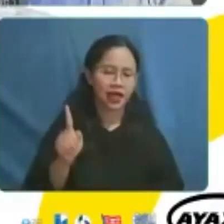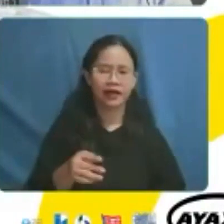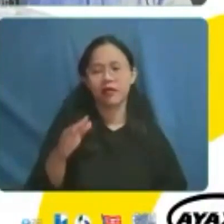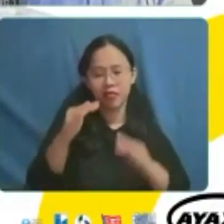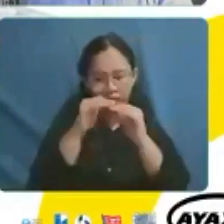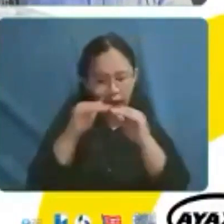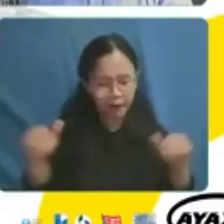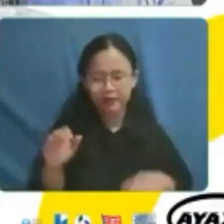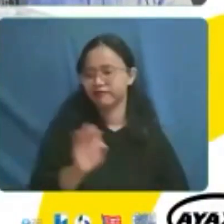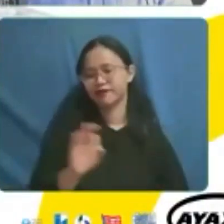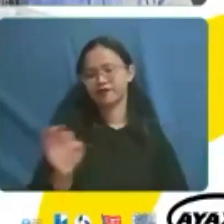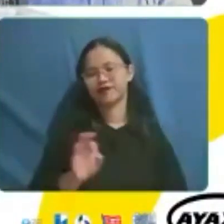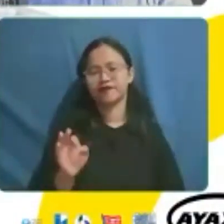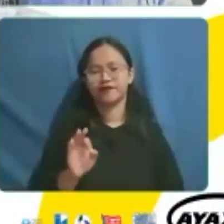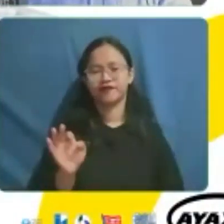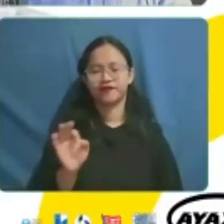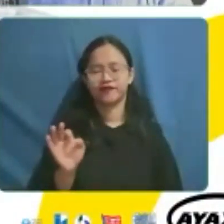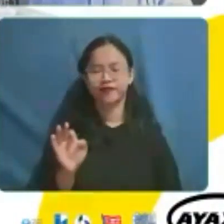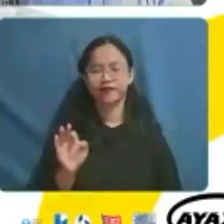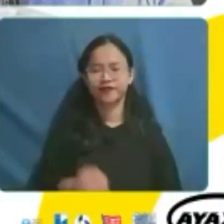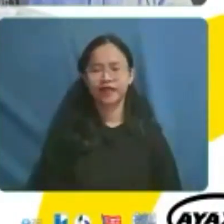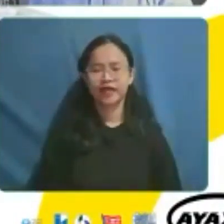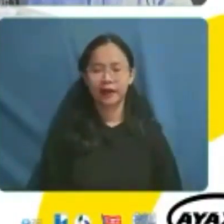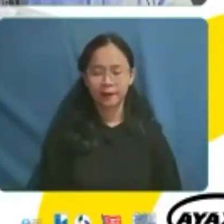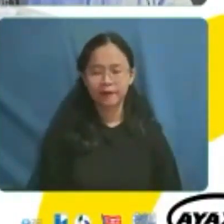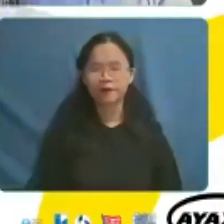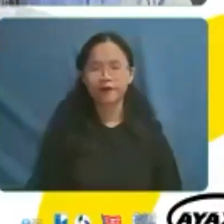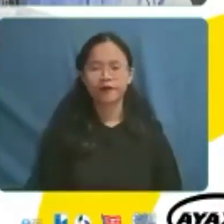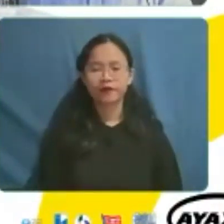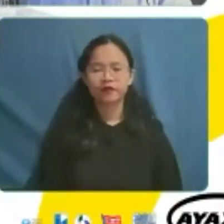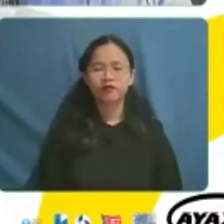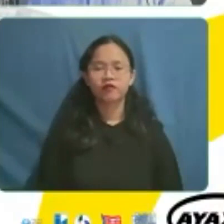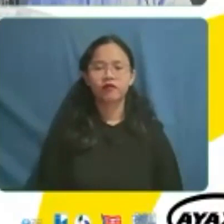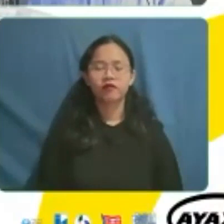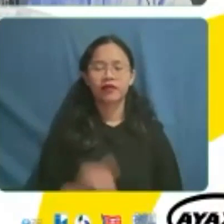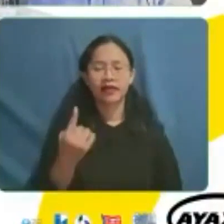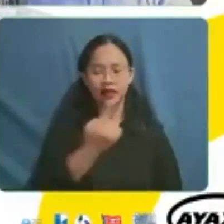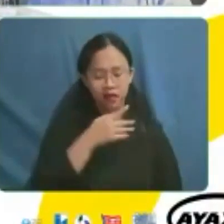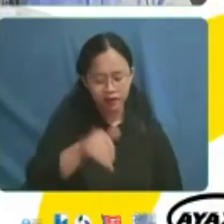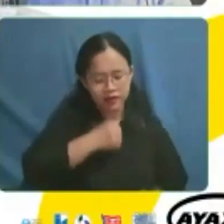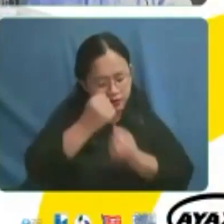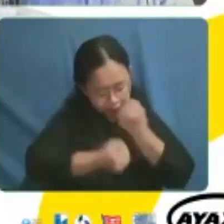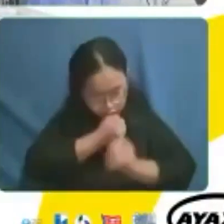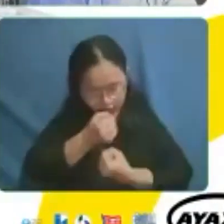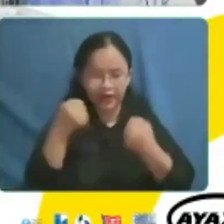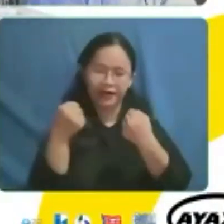have low levels of air pollution compared to many, many other countries, we are still finding health effects.